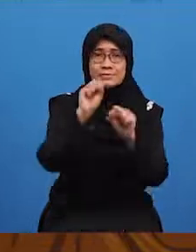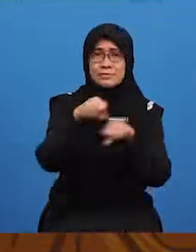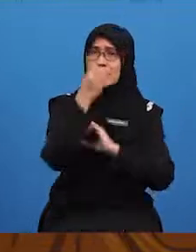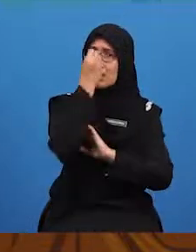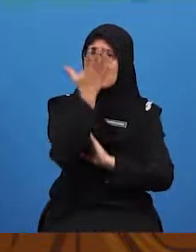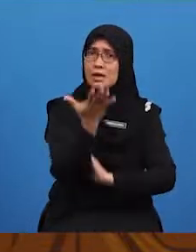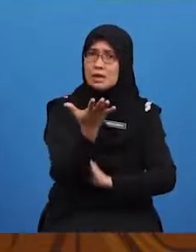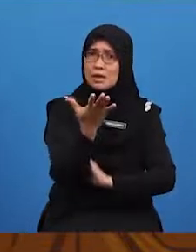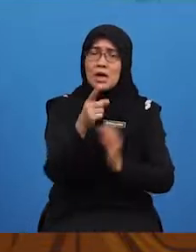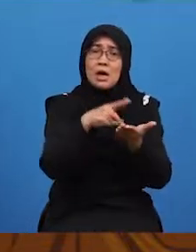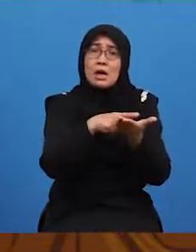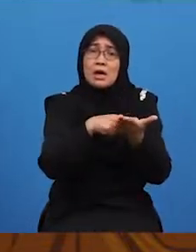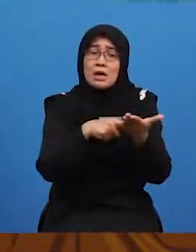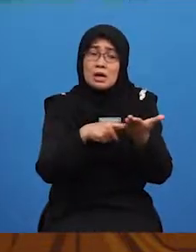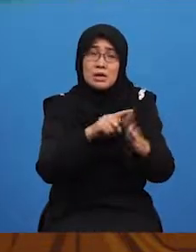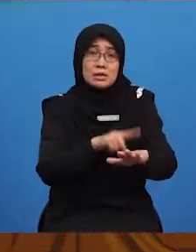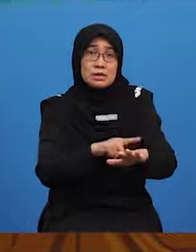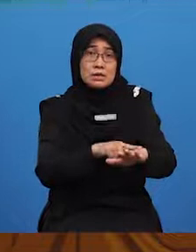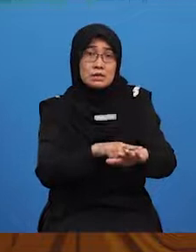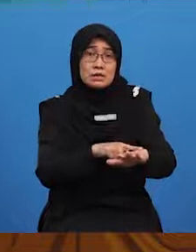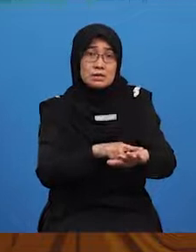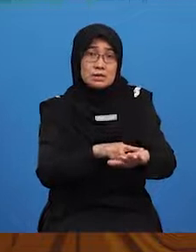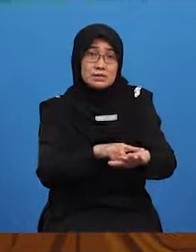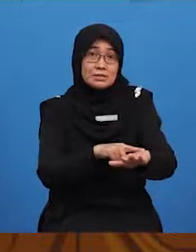Can you tell me what time is it?